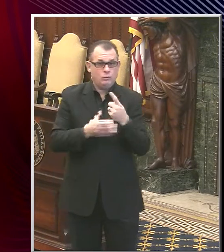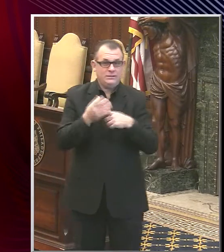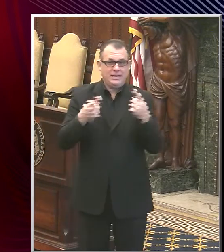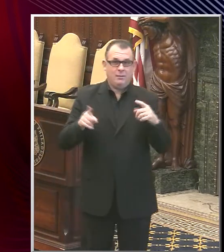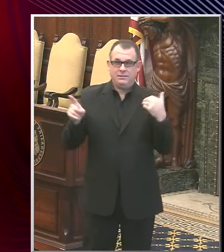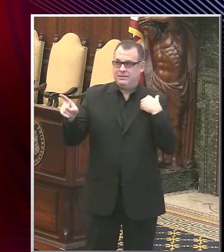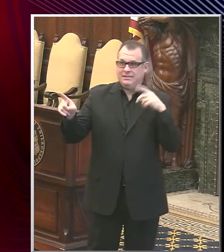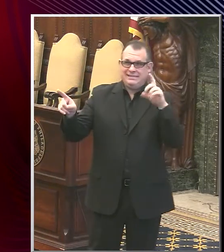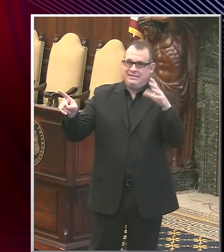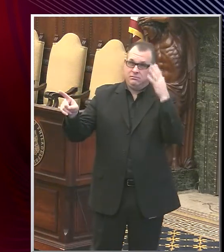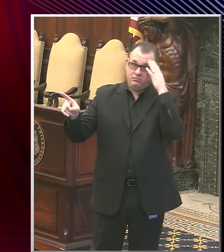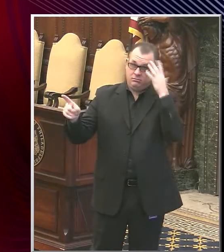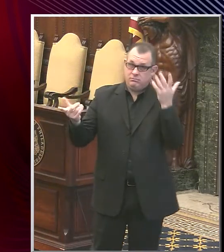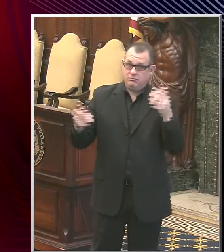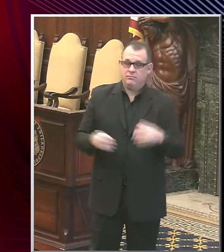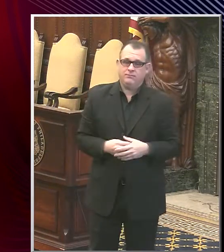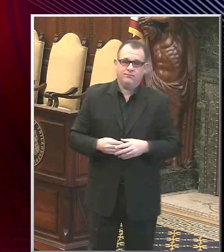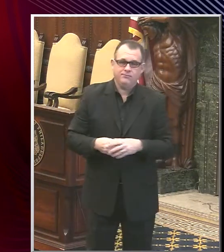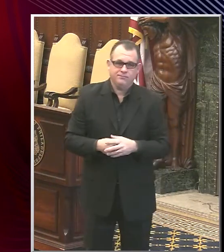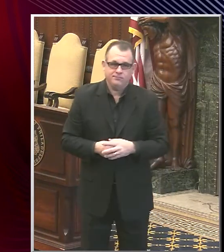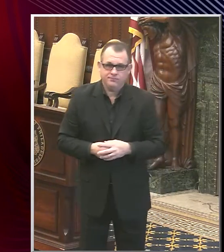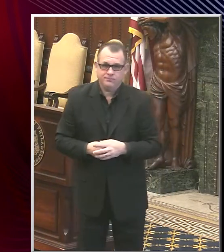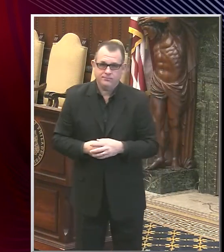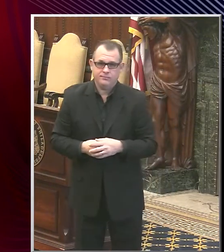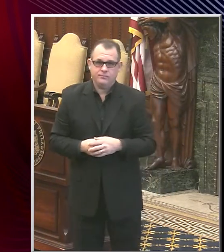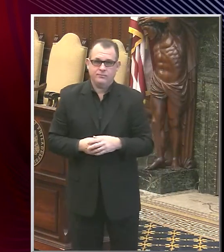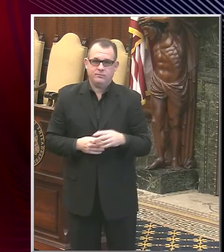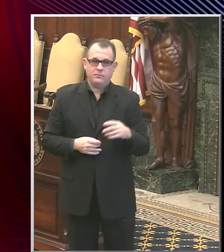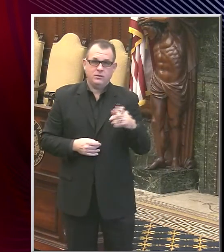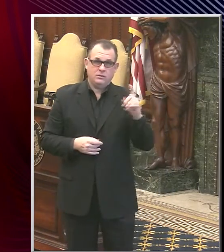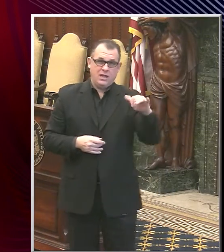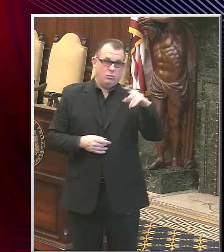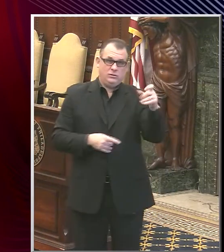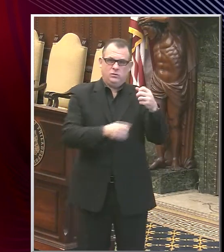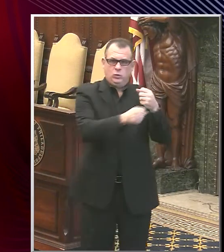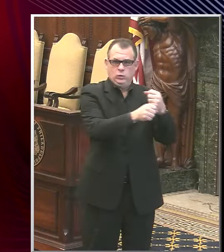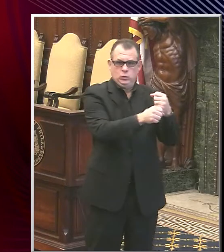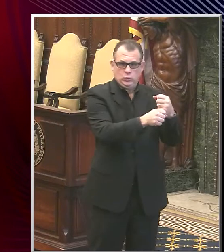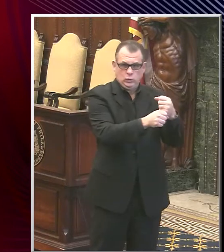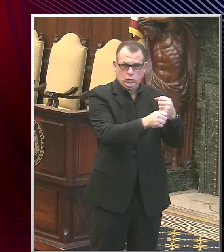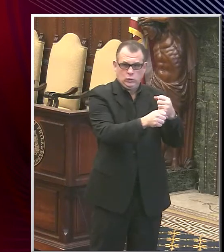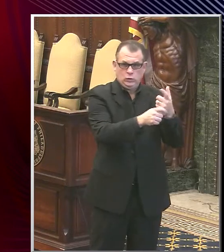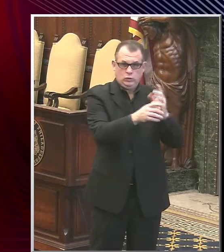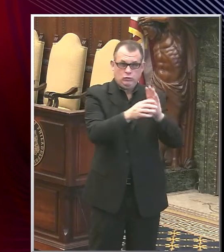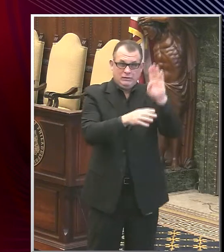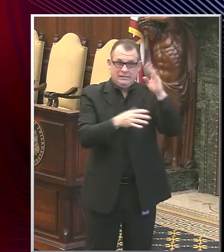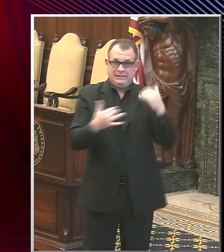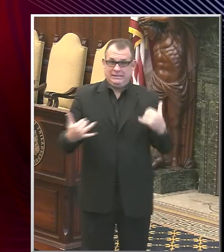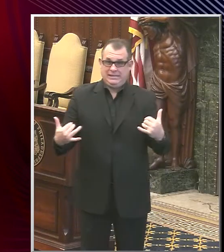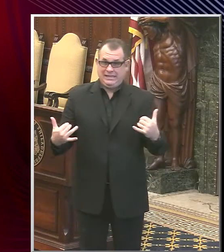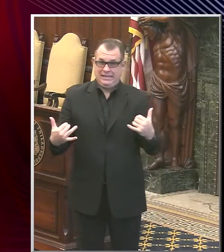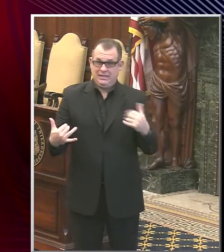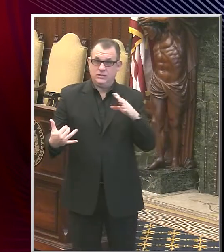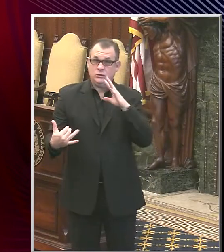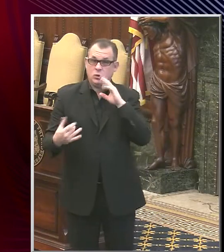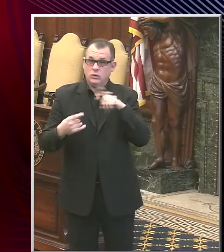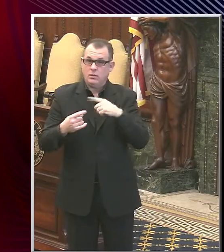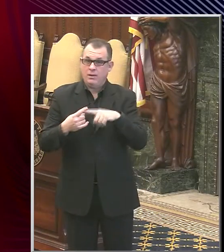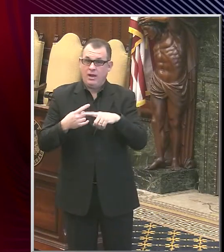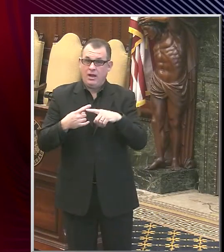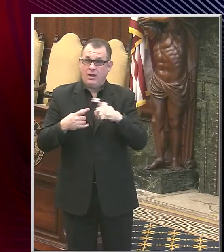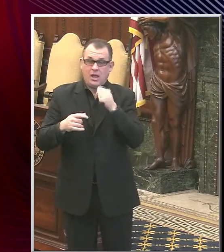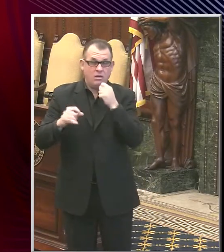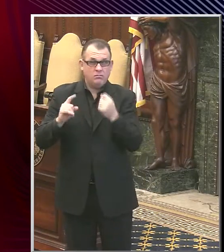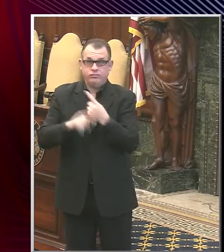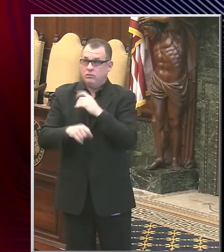in Washington. So please hold them for a second round if there's time. If your hand is raised now and your topic is not